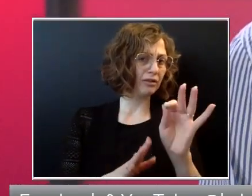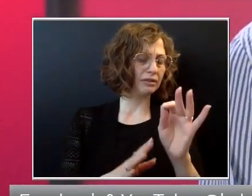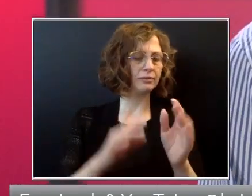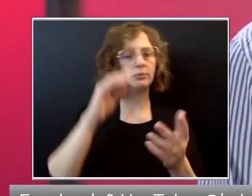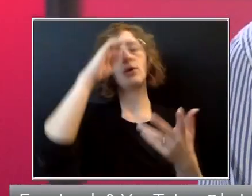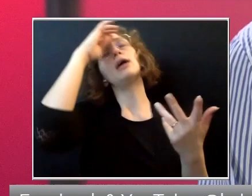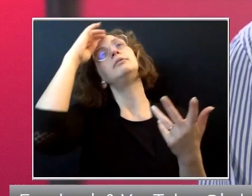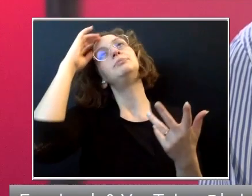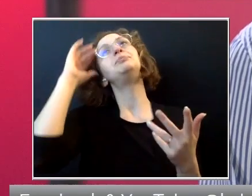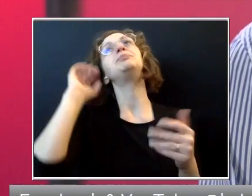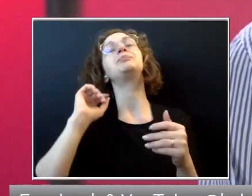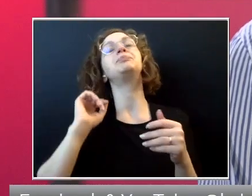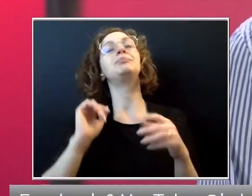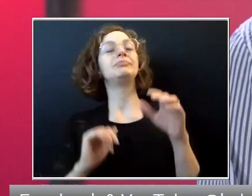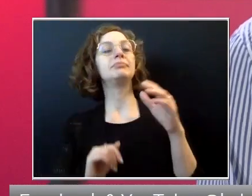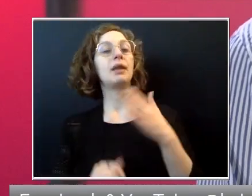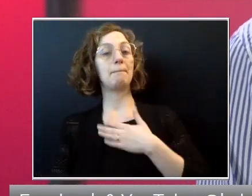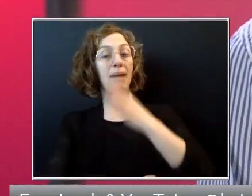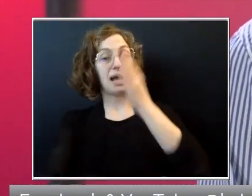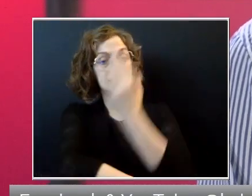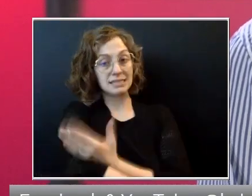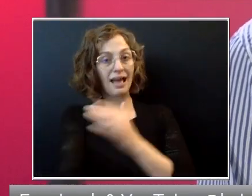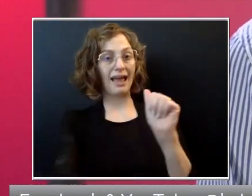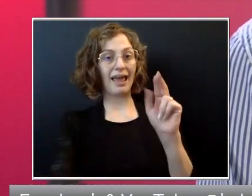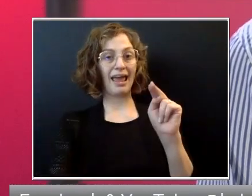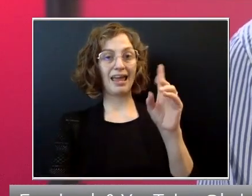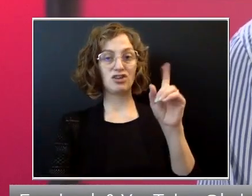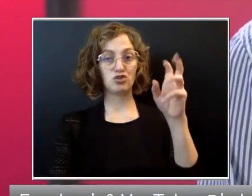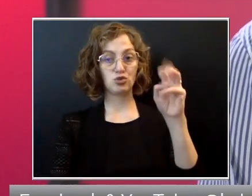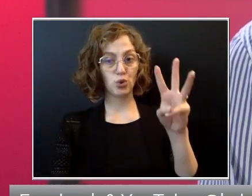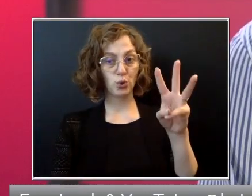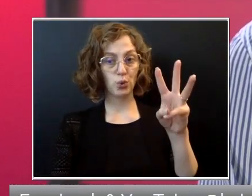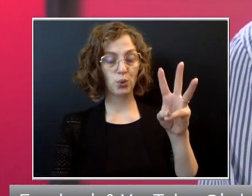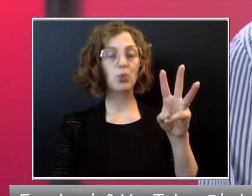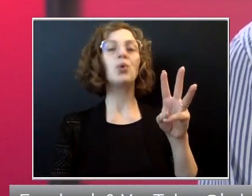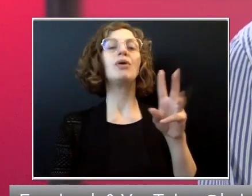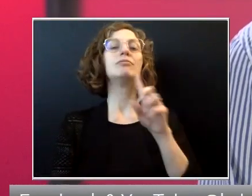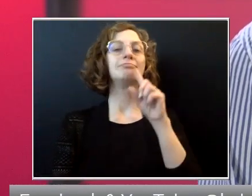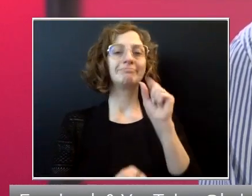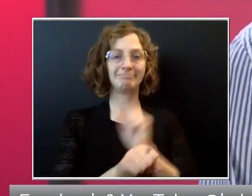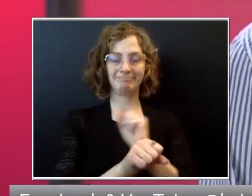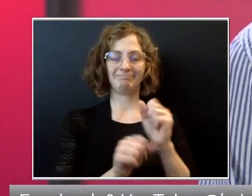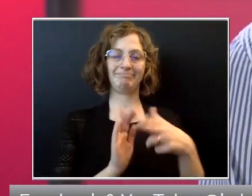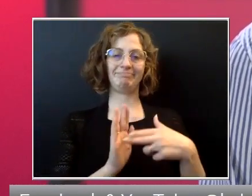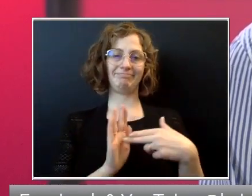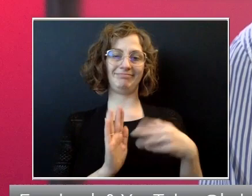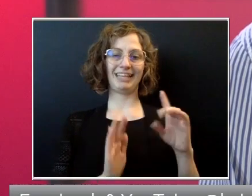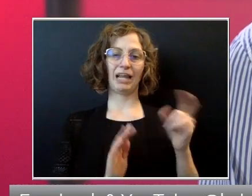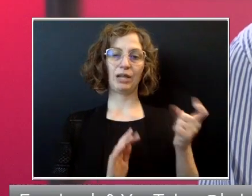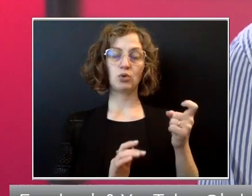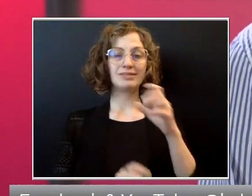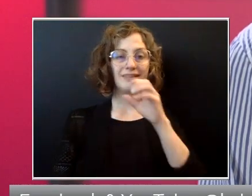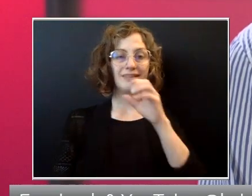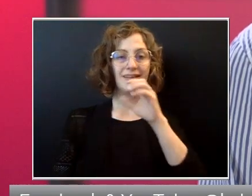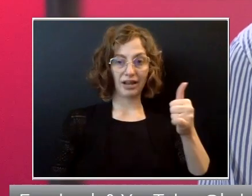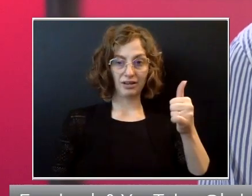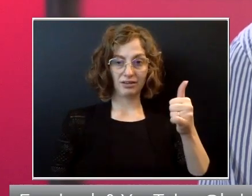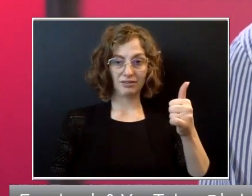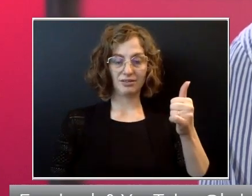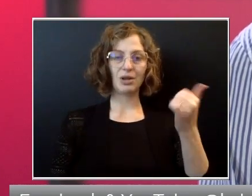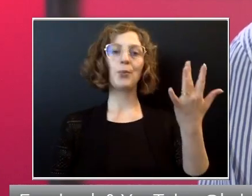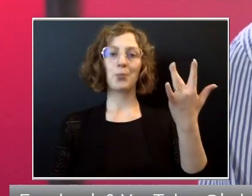Andrew, my son Andrew, was actually diagnosed at age 10 because he actually had presentation of